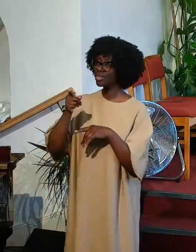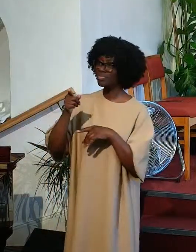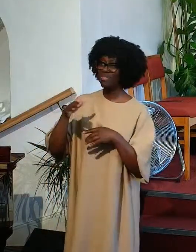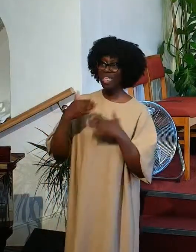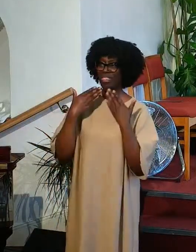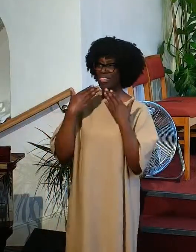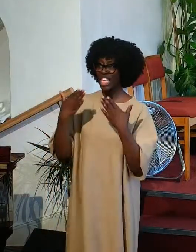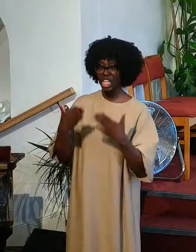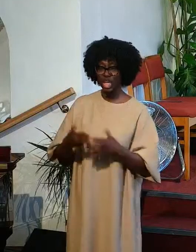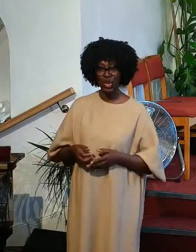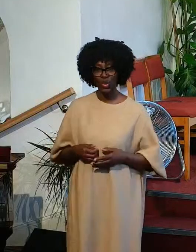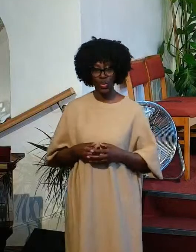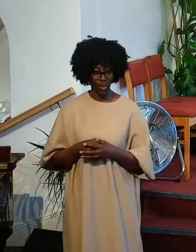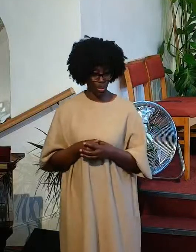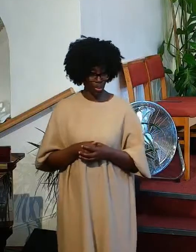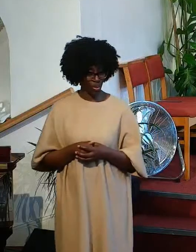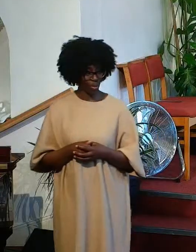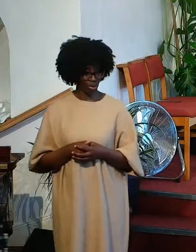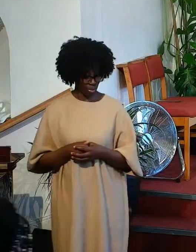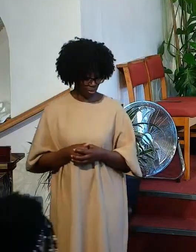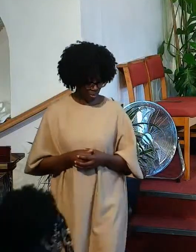there.